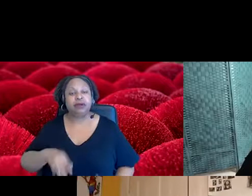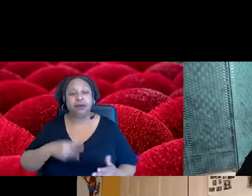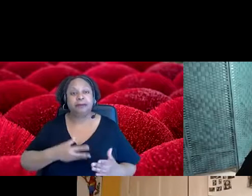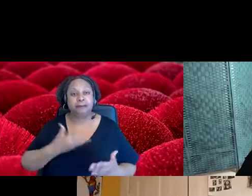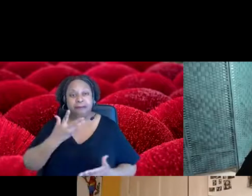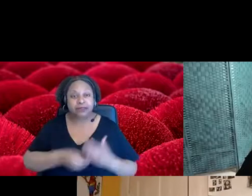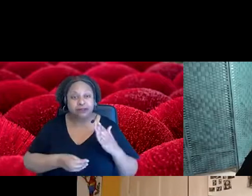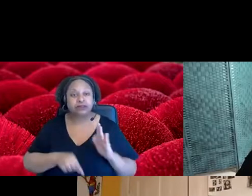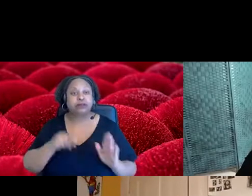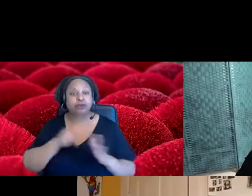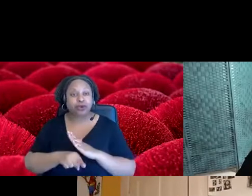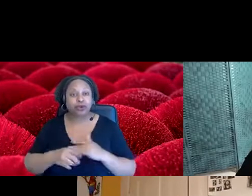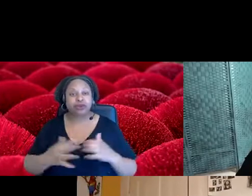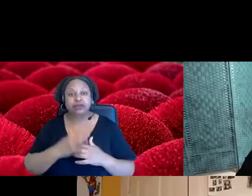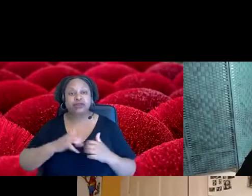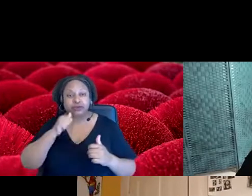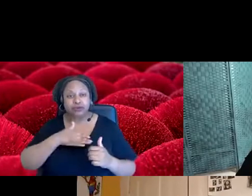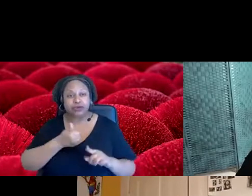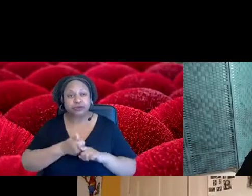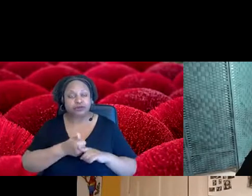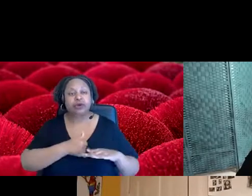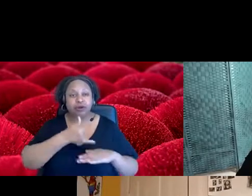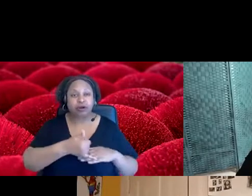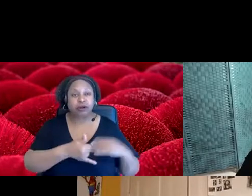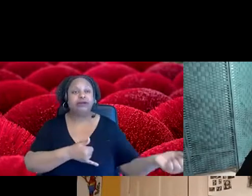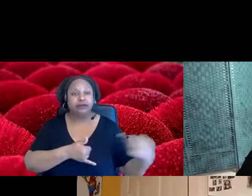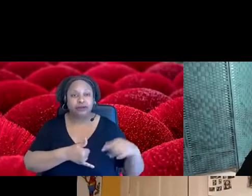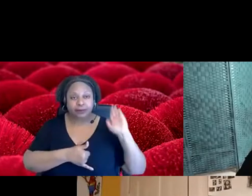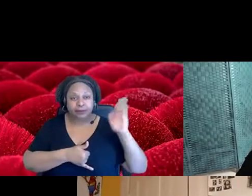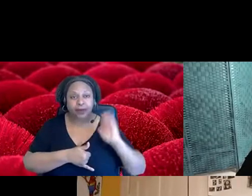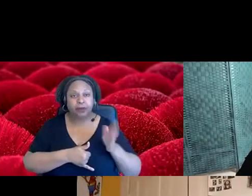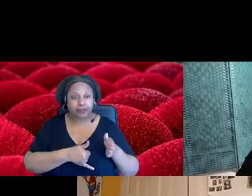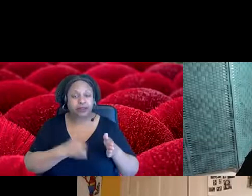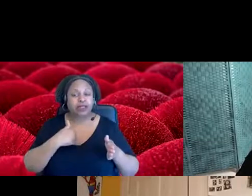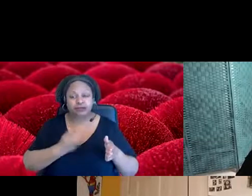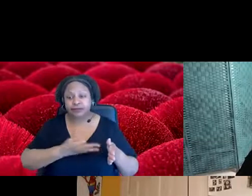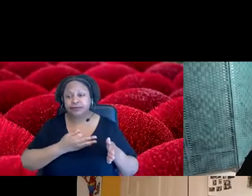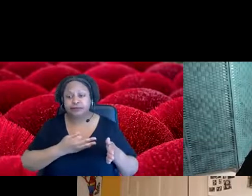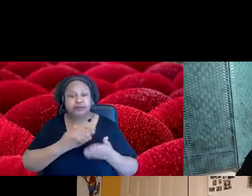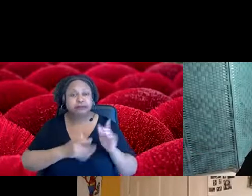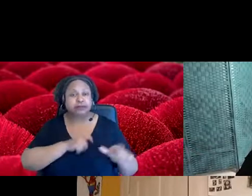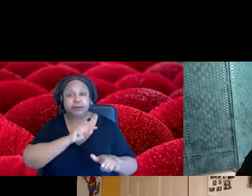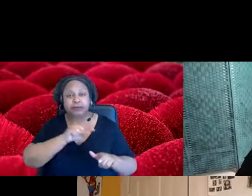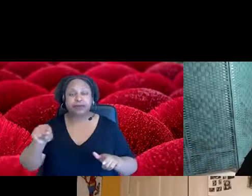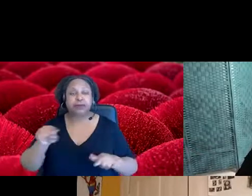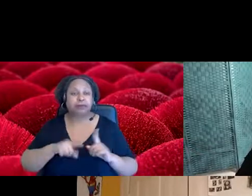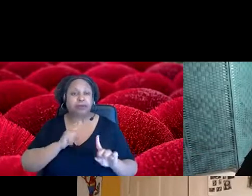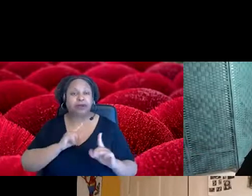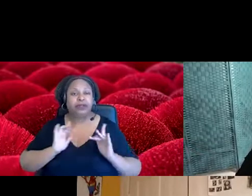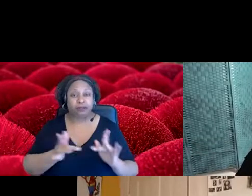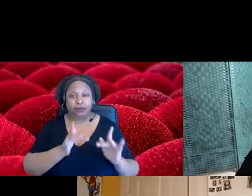would talk, you know, she does these great talks. There are people out there. So it's about networking. And